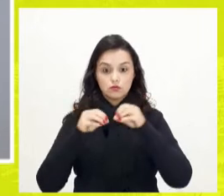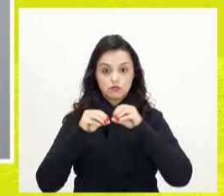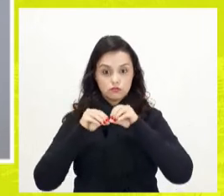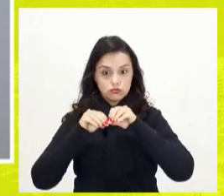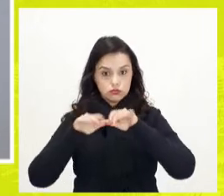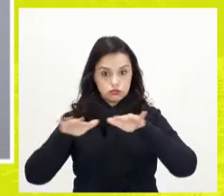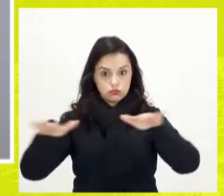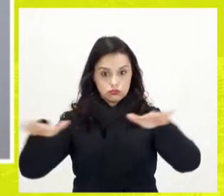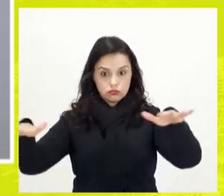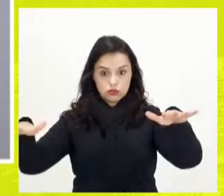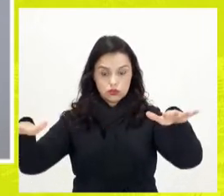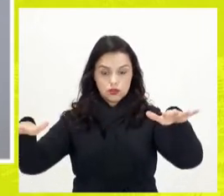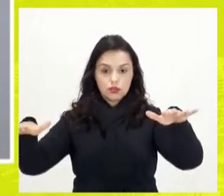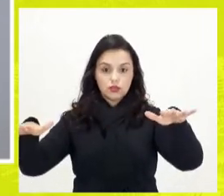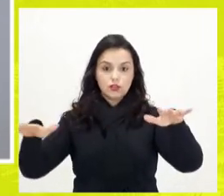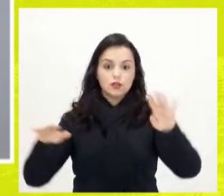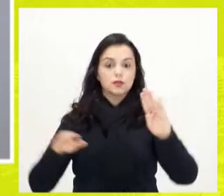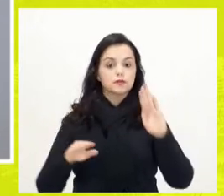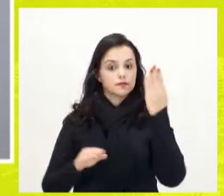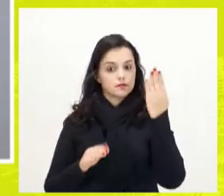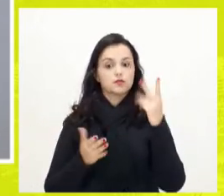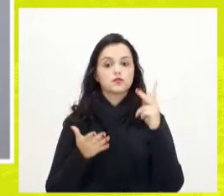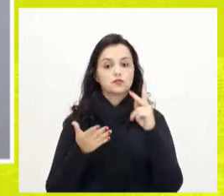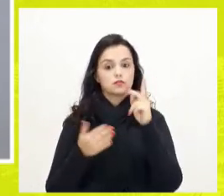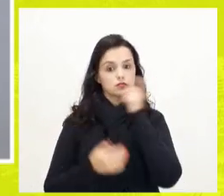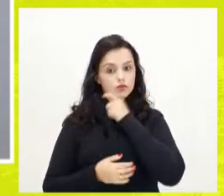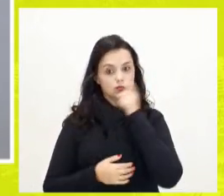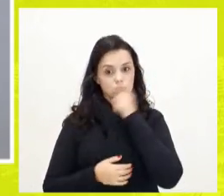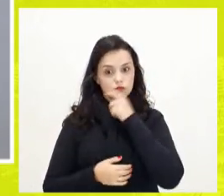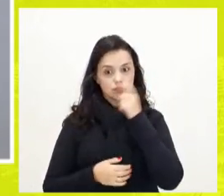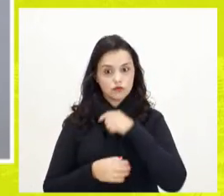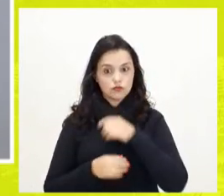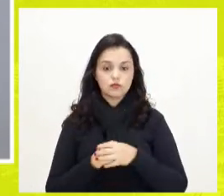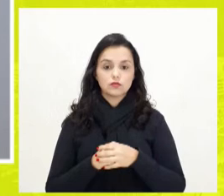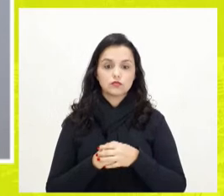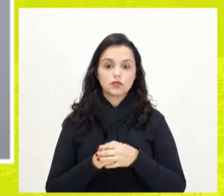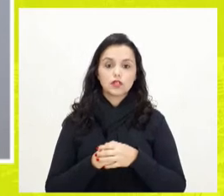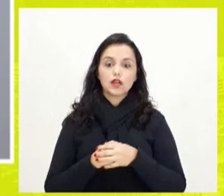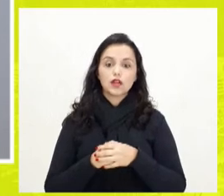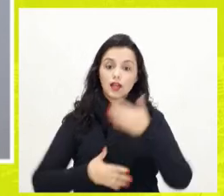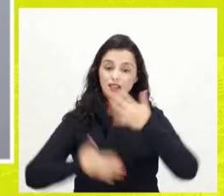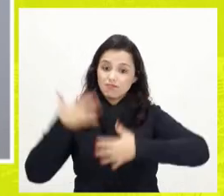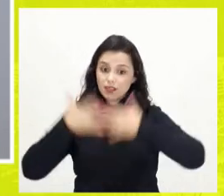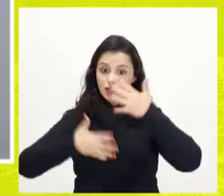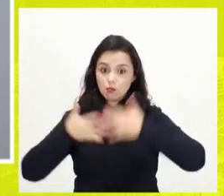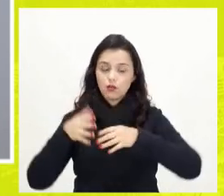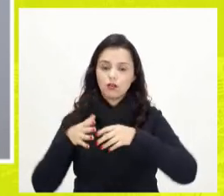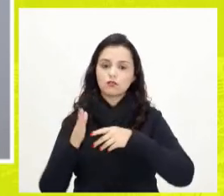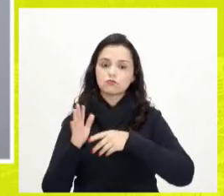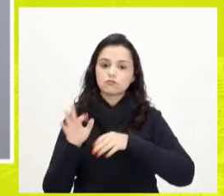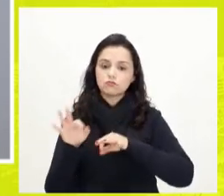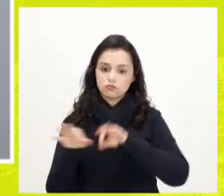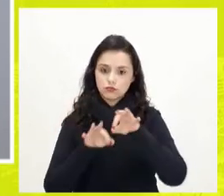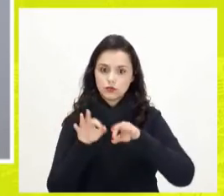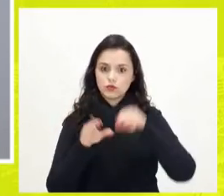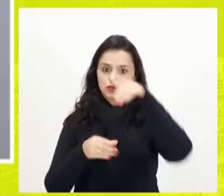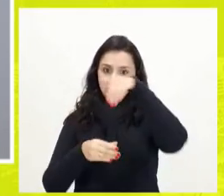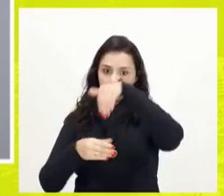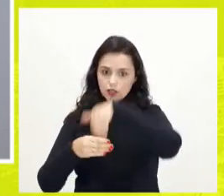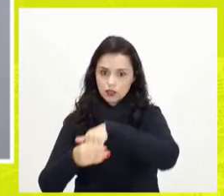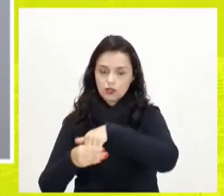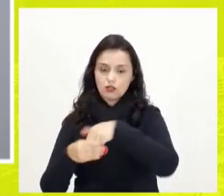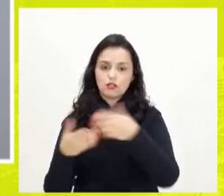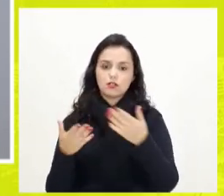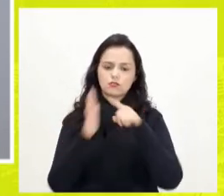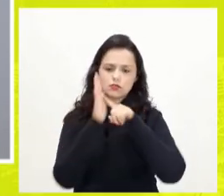fake facts or something out of context that might jeopardize